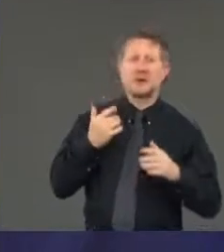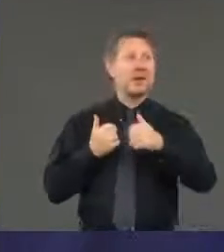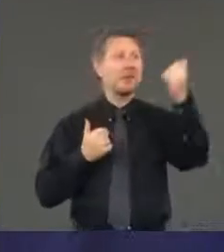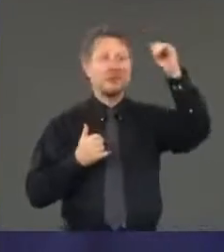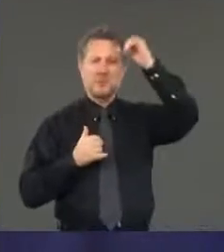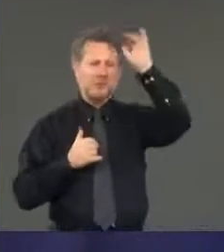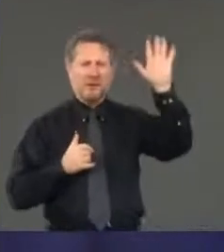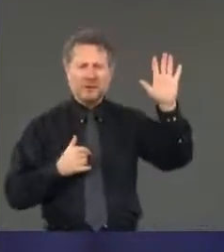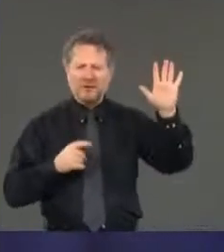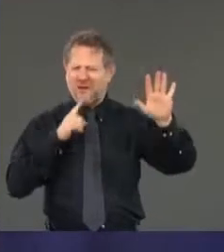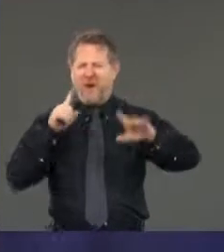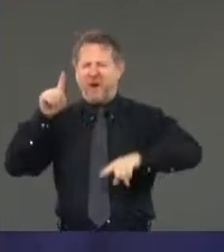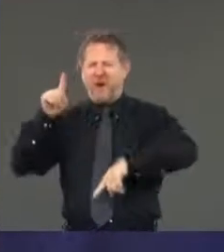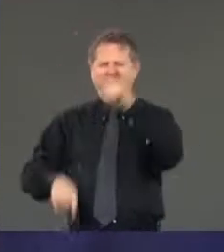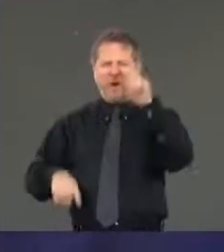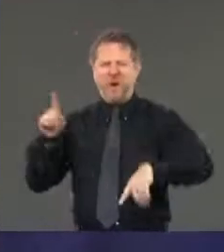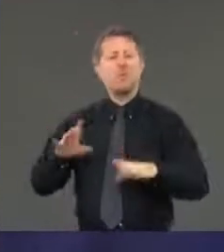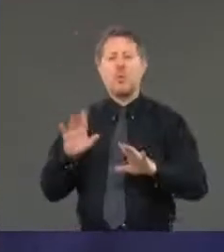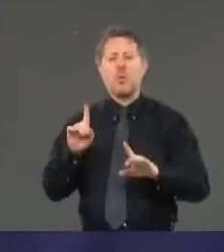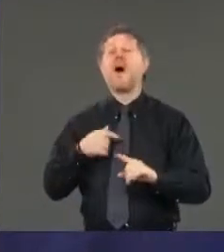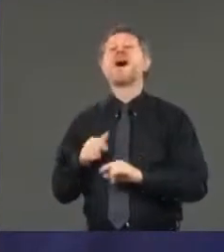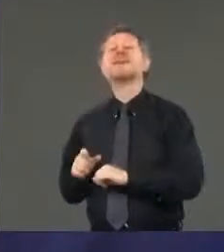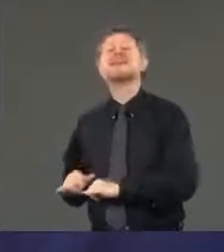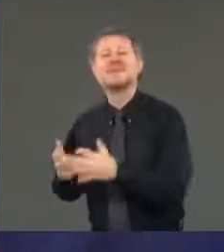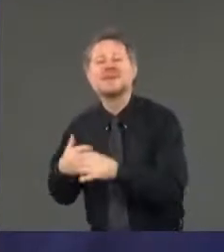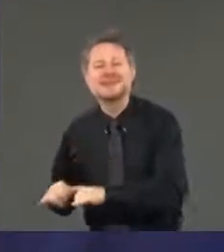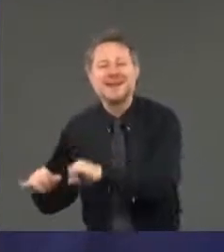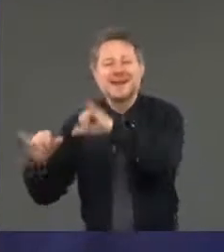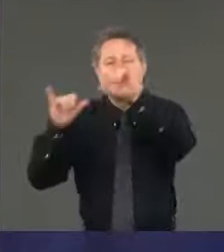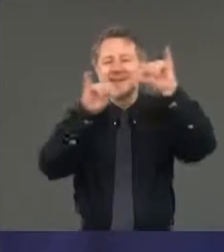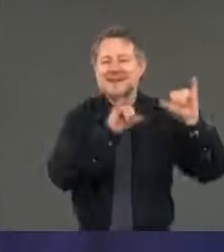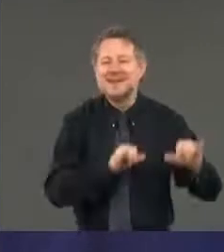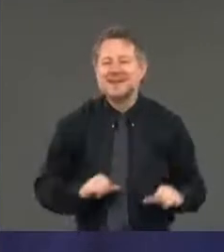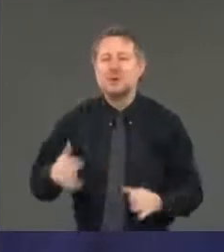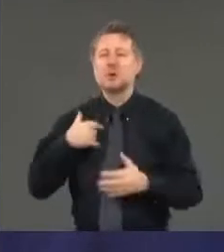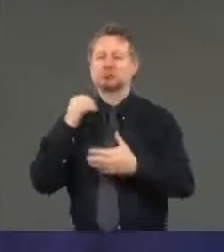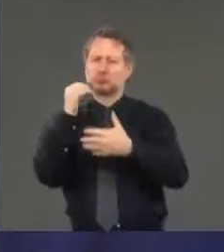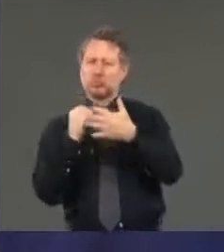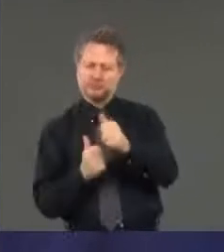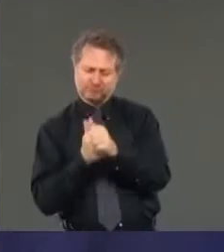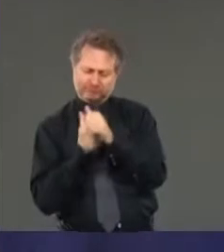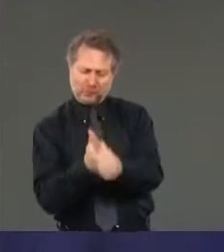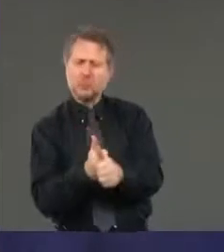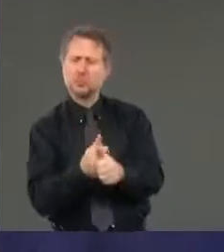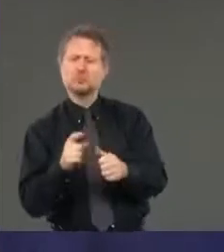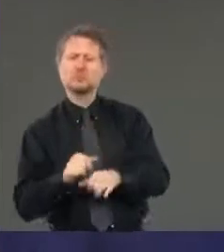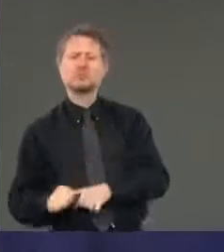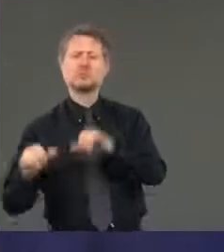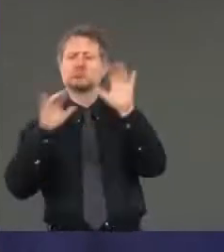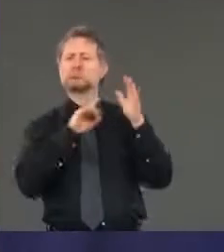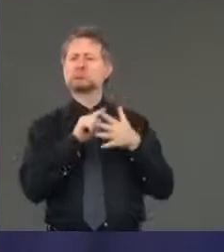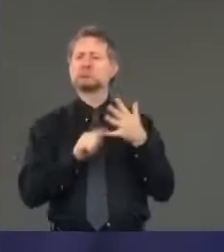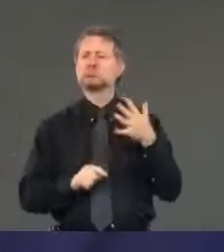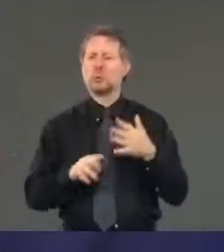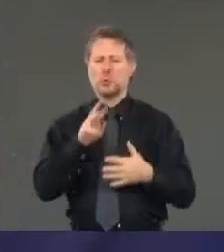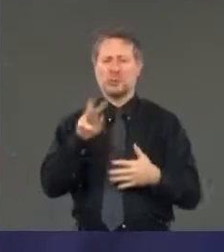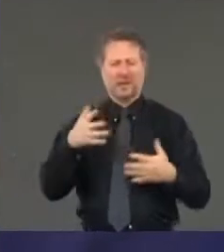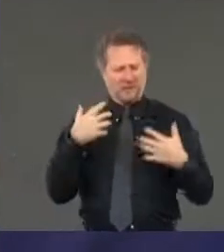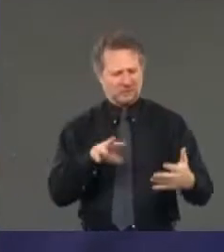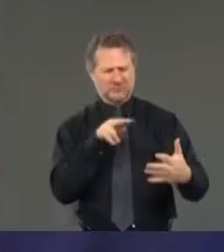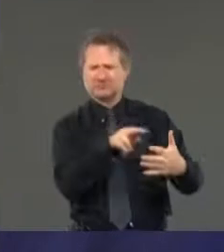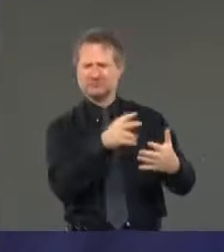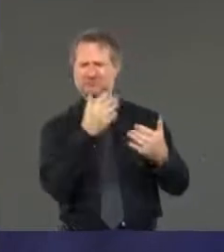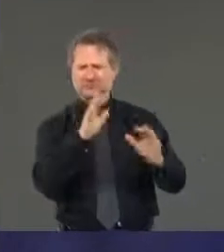doesn't work that way. So there's statewide criteria. They're on the dashboard. There's no changing the criteria.